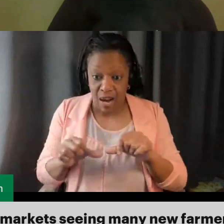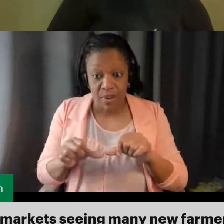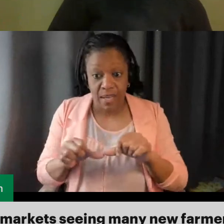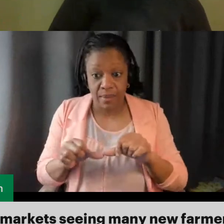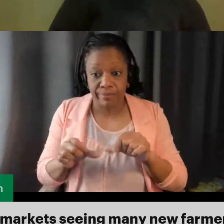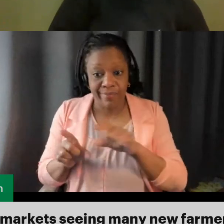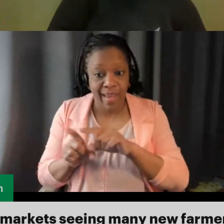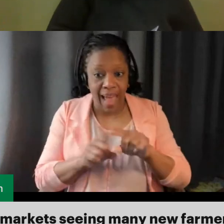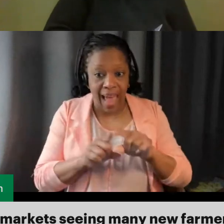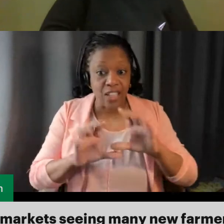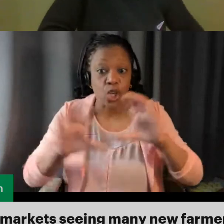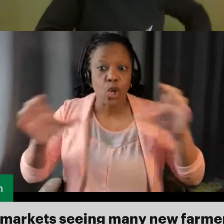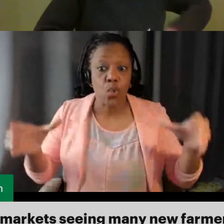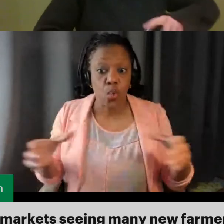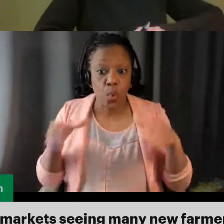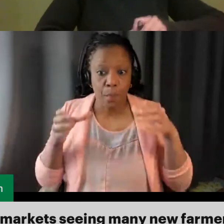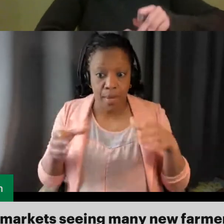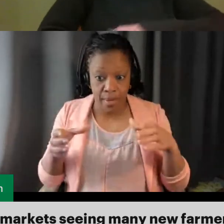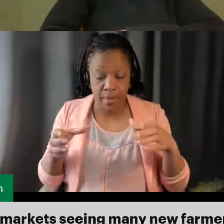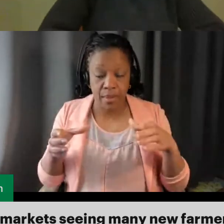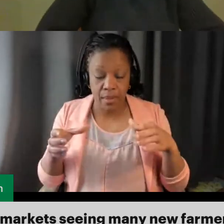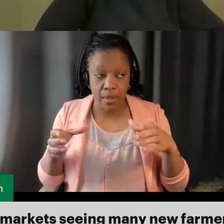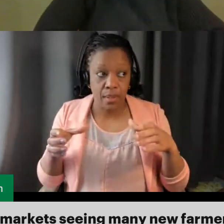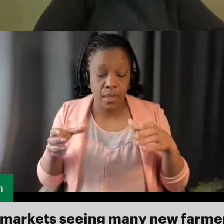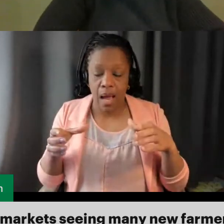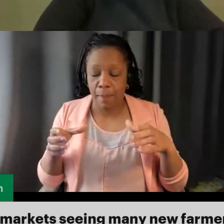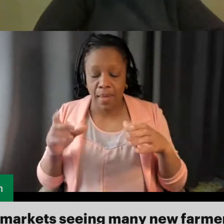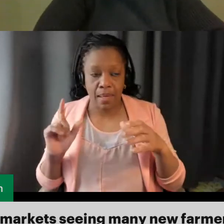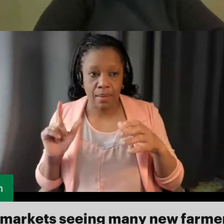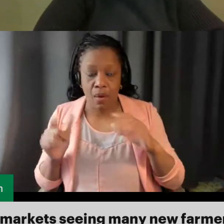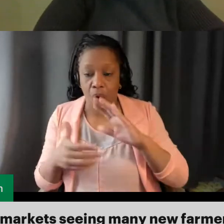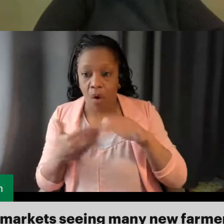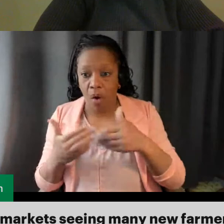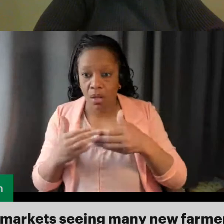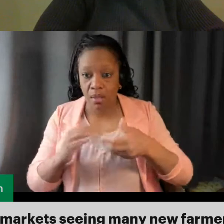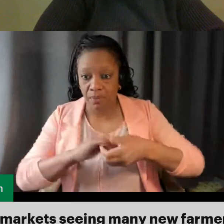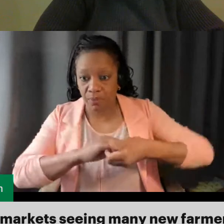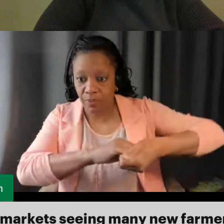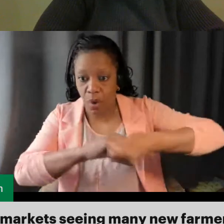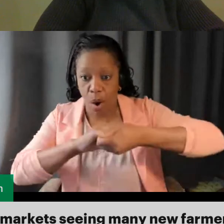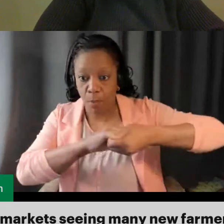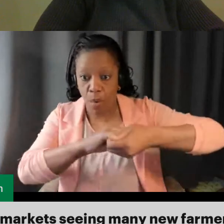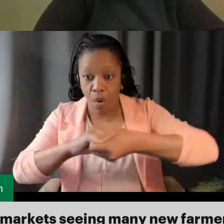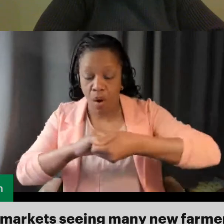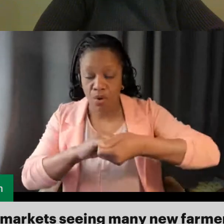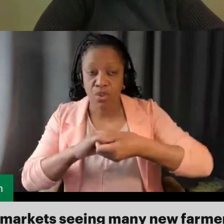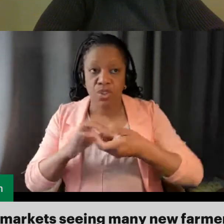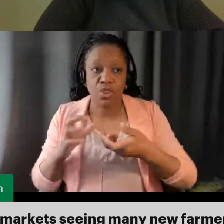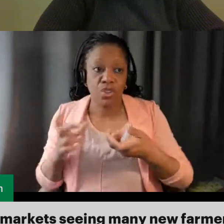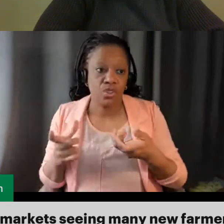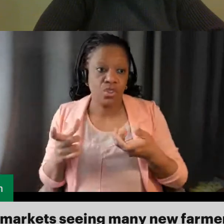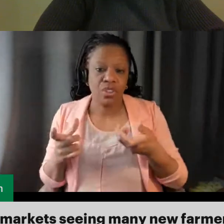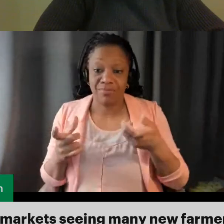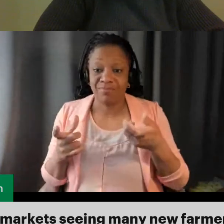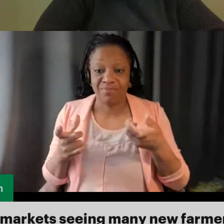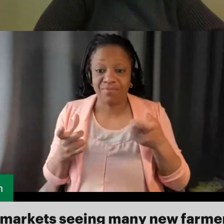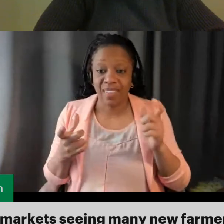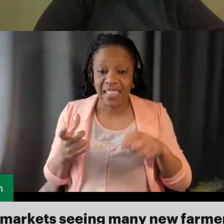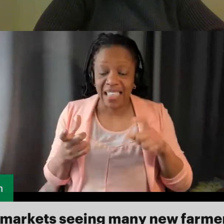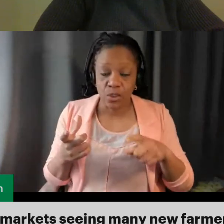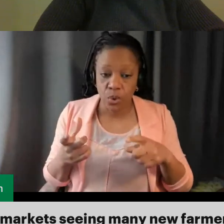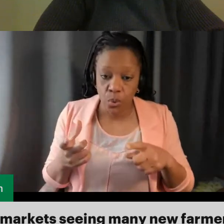talking CIFPAC and all of our partner organizations in the food access community, need to put in some work